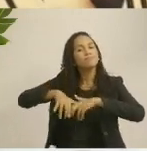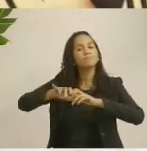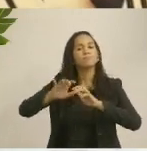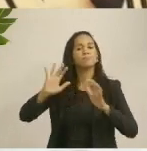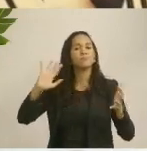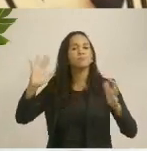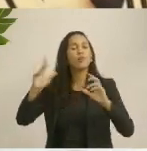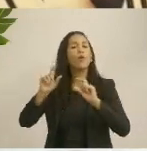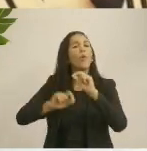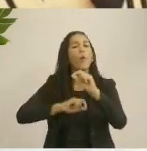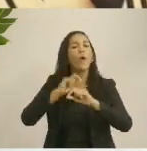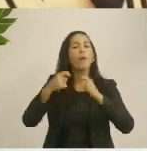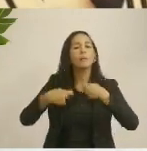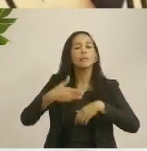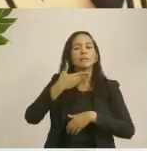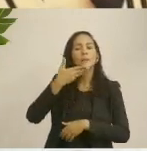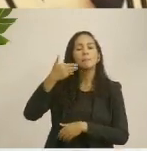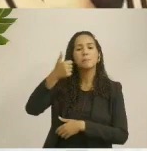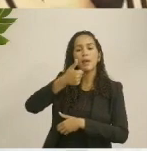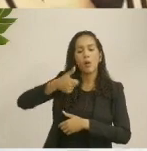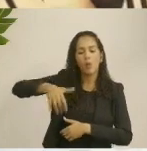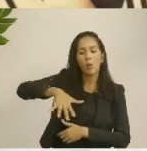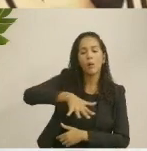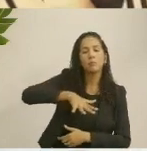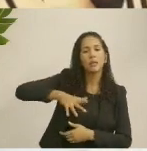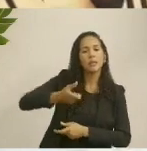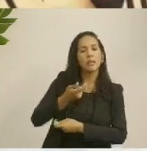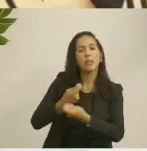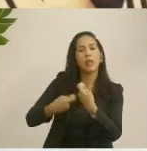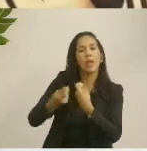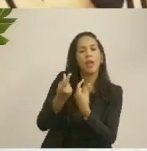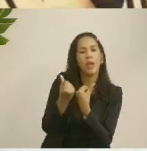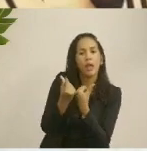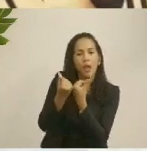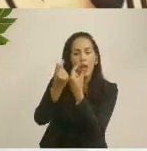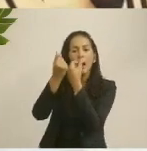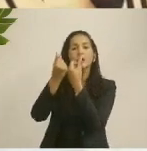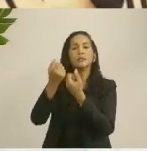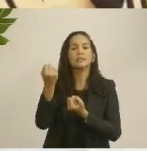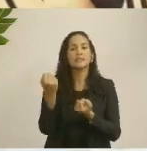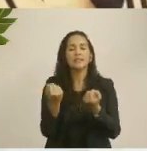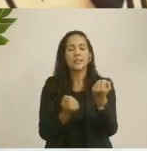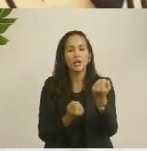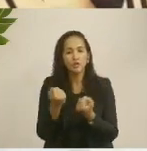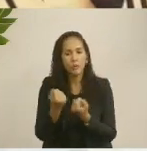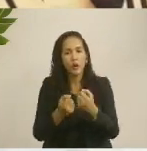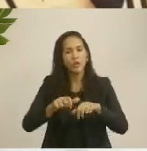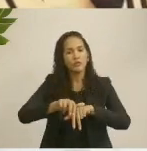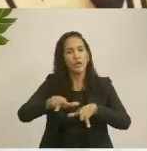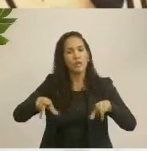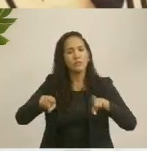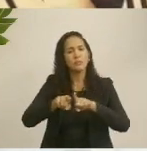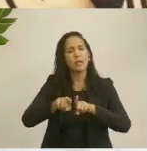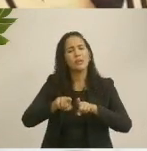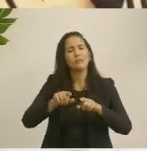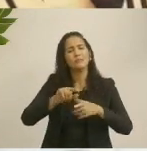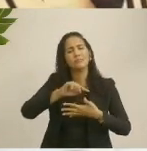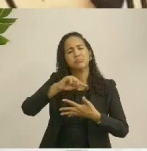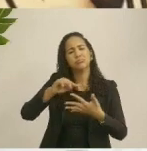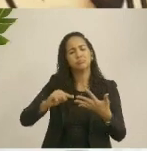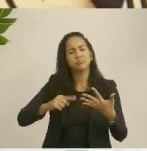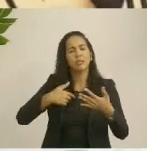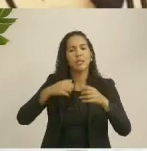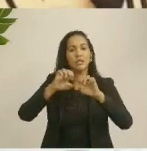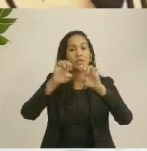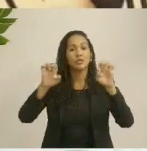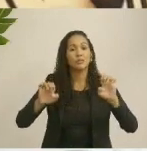modern, smart transport and other infrastructure, especially zero carbon